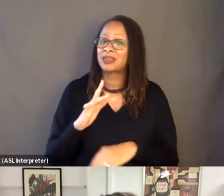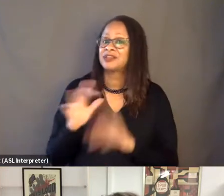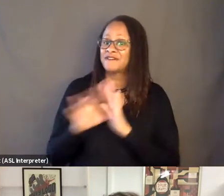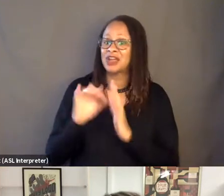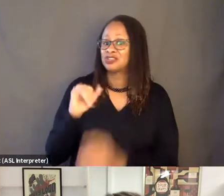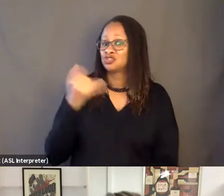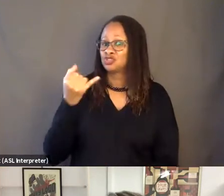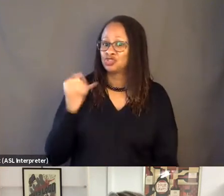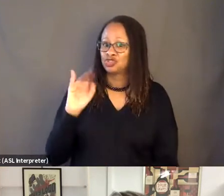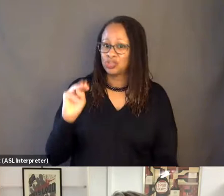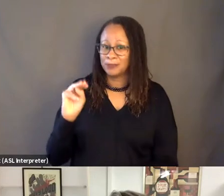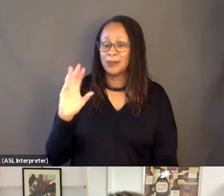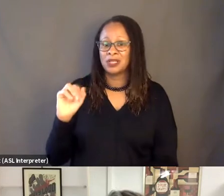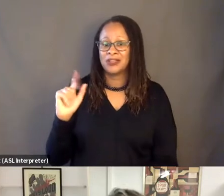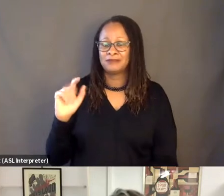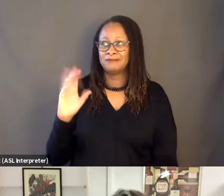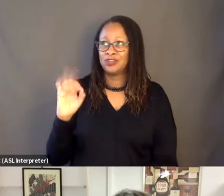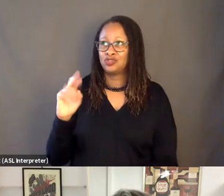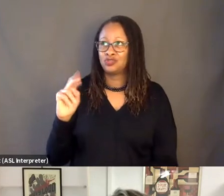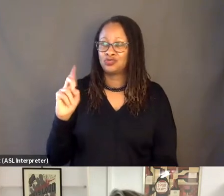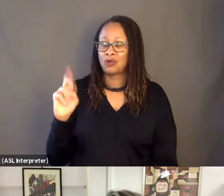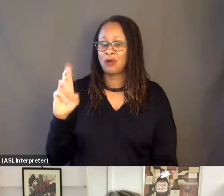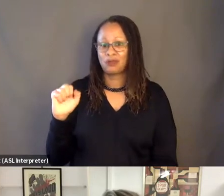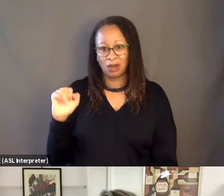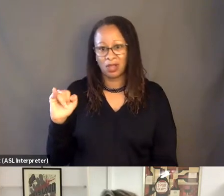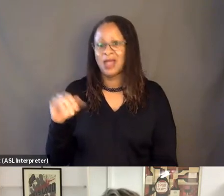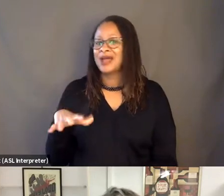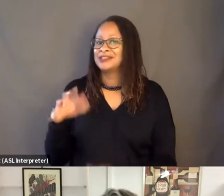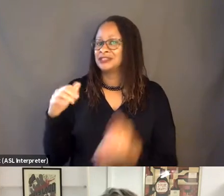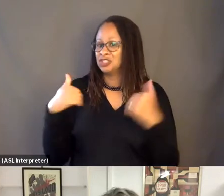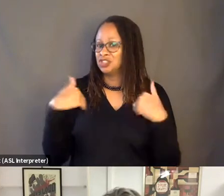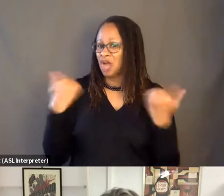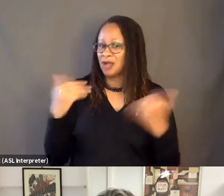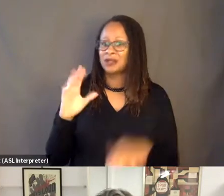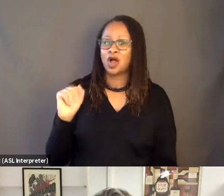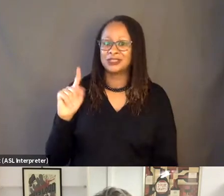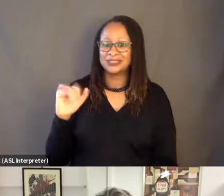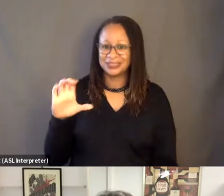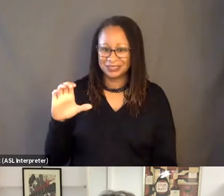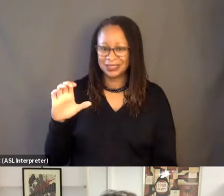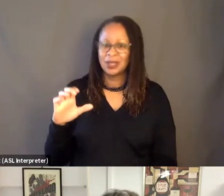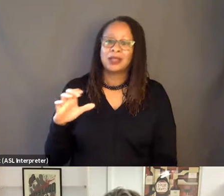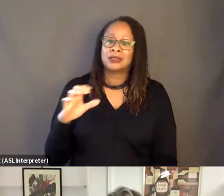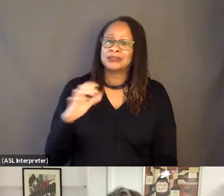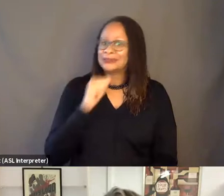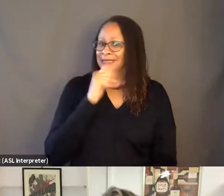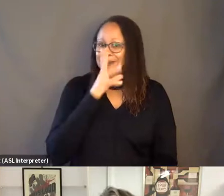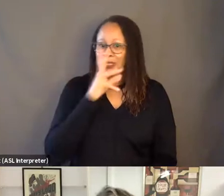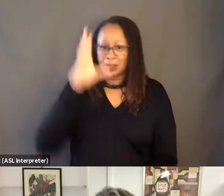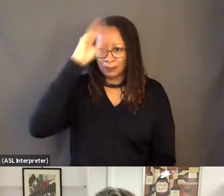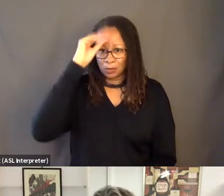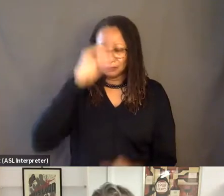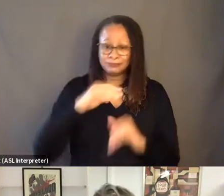young non-speaking autistic Japanese boy in the UK, which is our requirements. I think I must have met every